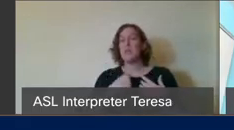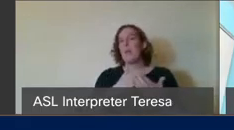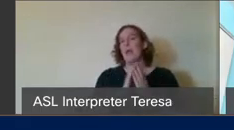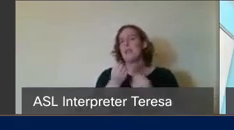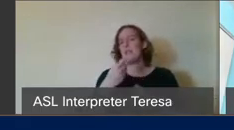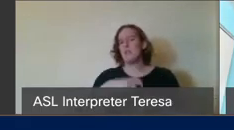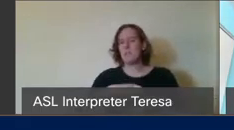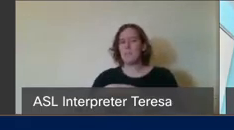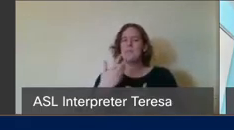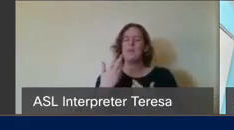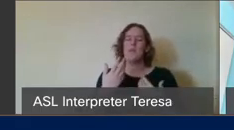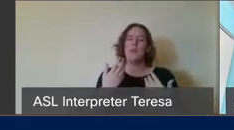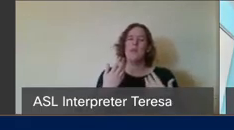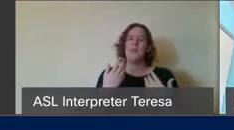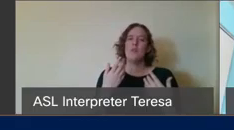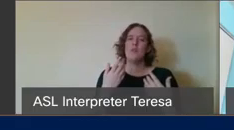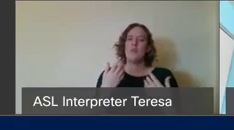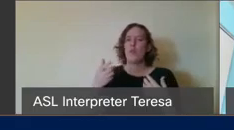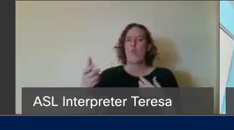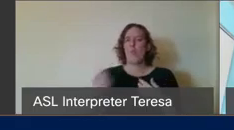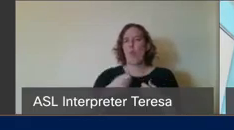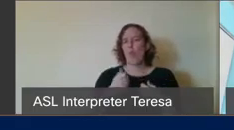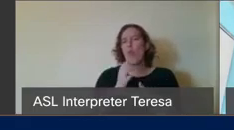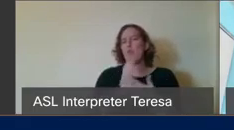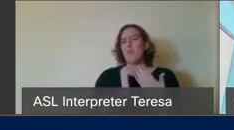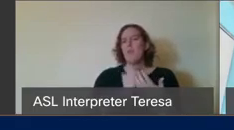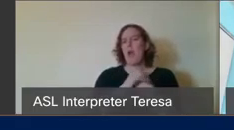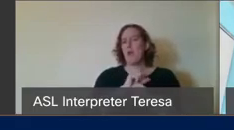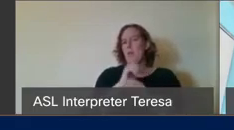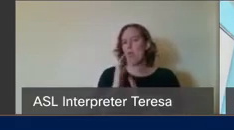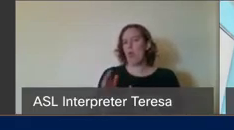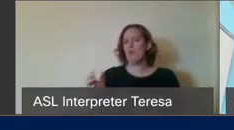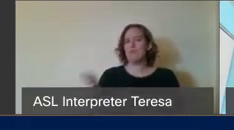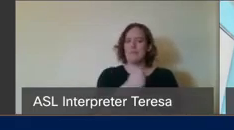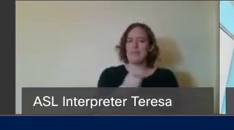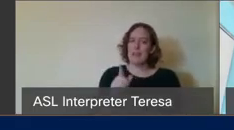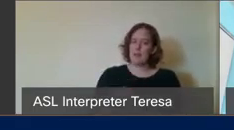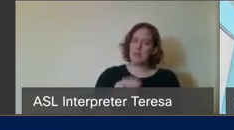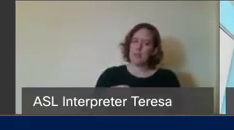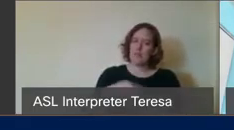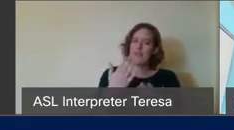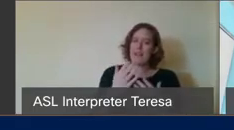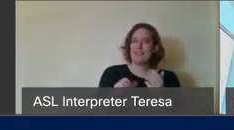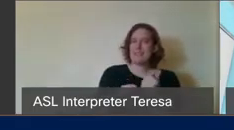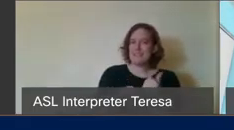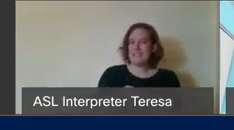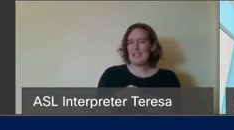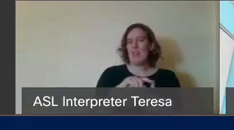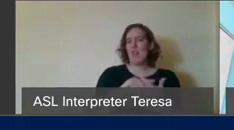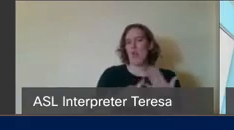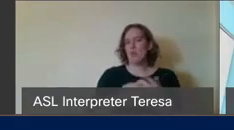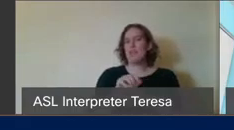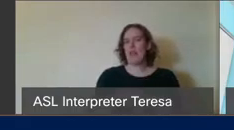to pull some of our employees so that they can provide assistance in those areas and be